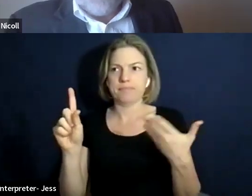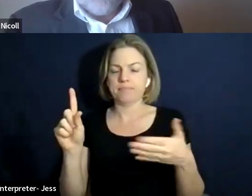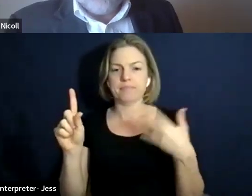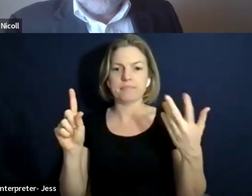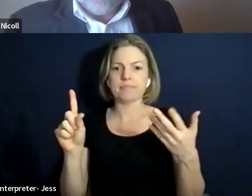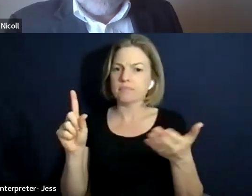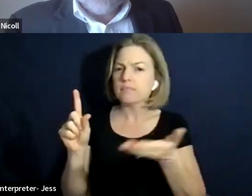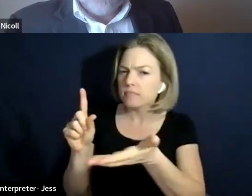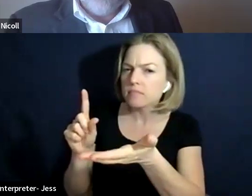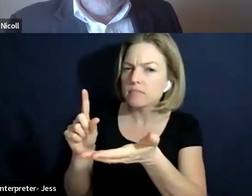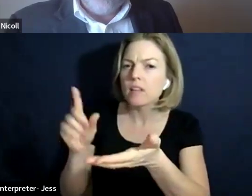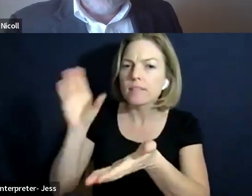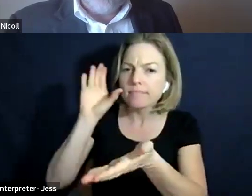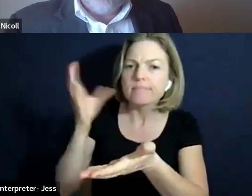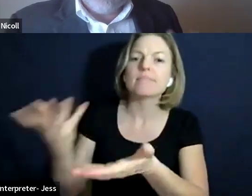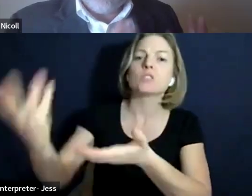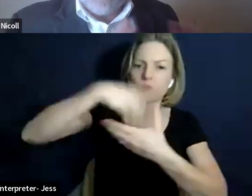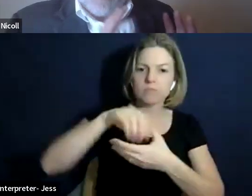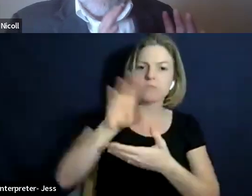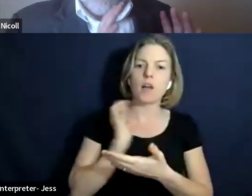incorporate it into the design. So, I mean,